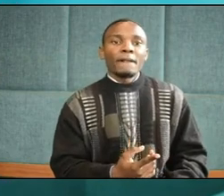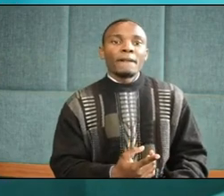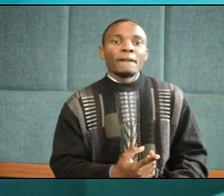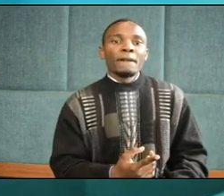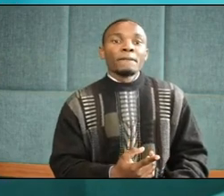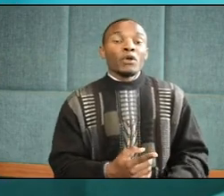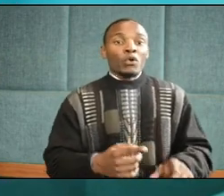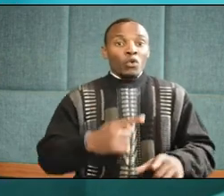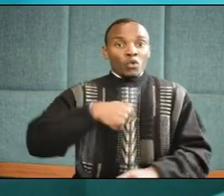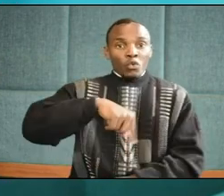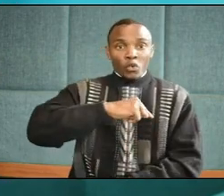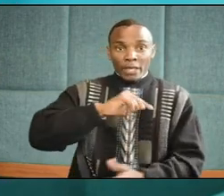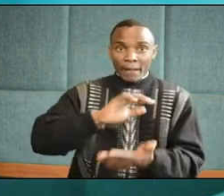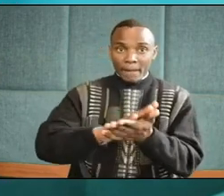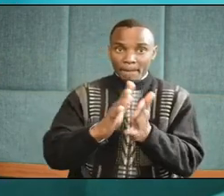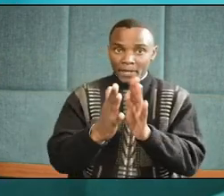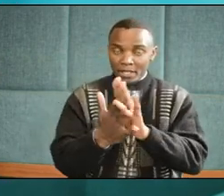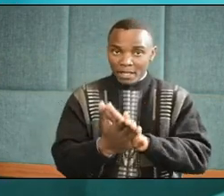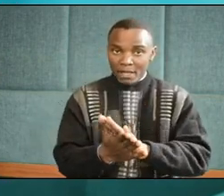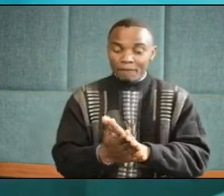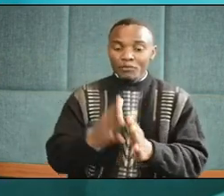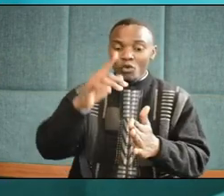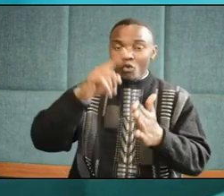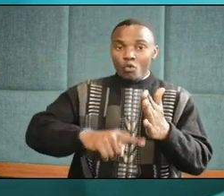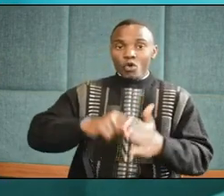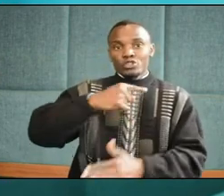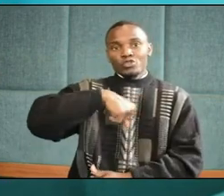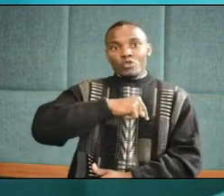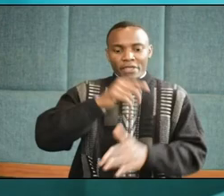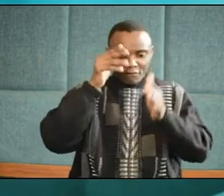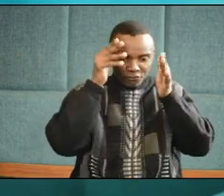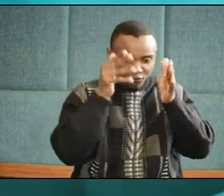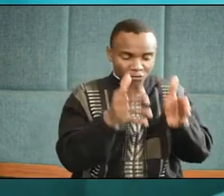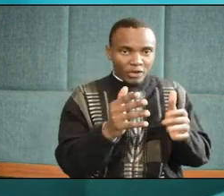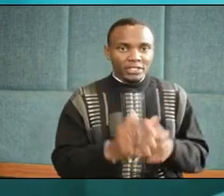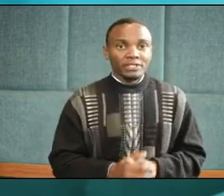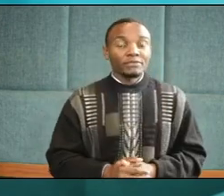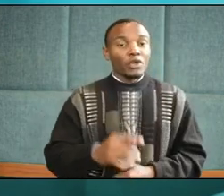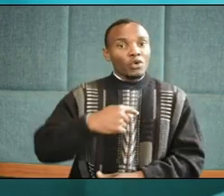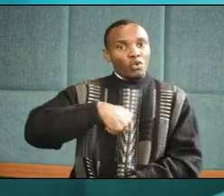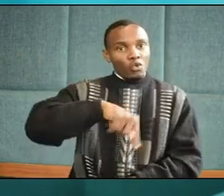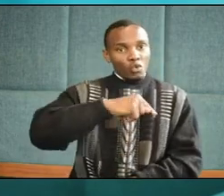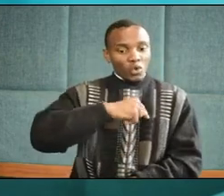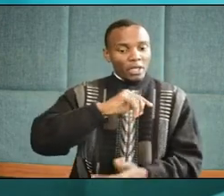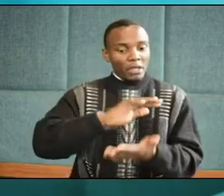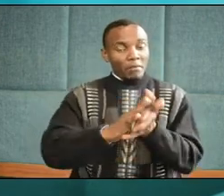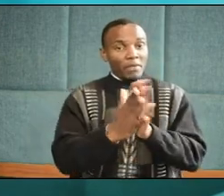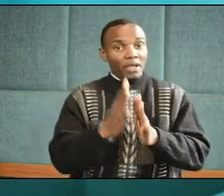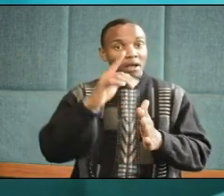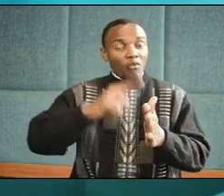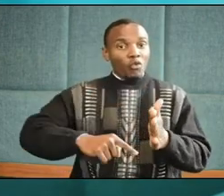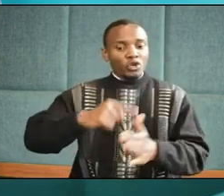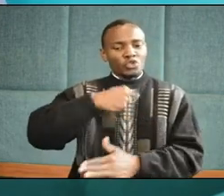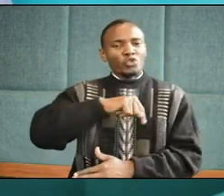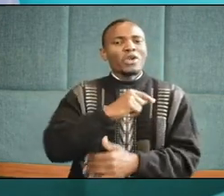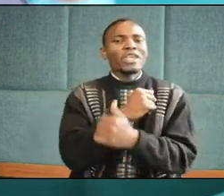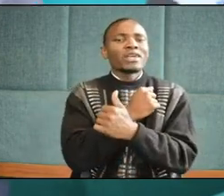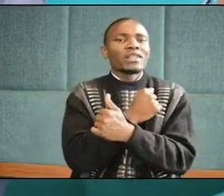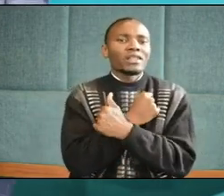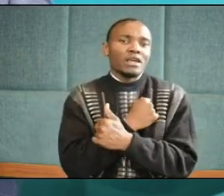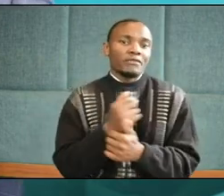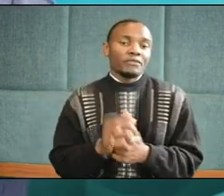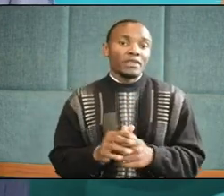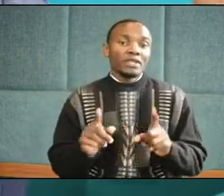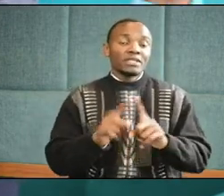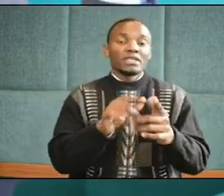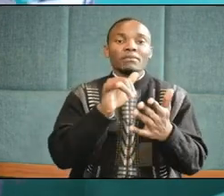We become what we focus on. We become what we behold. That